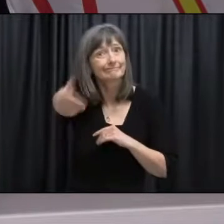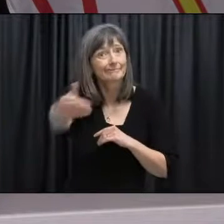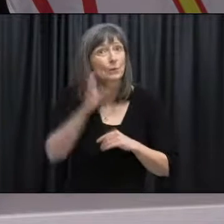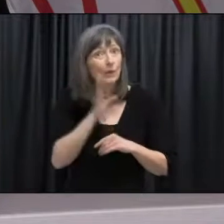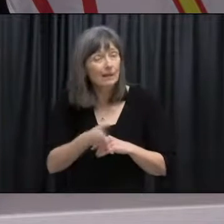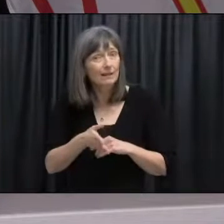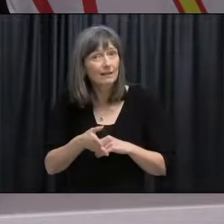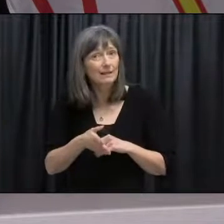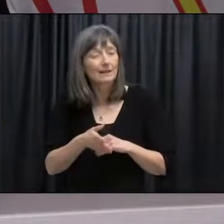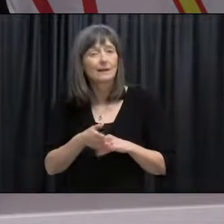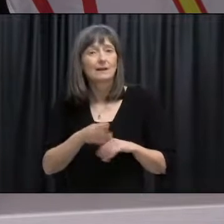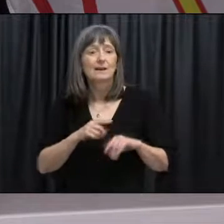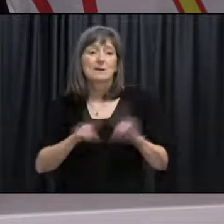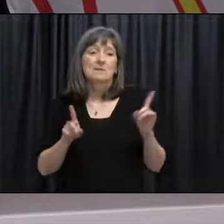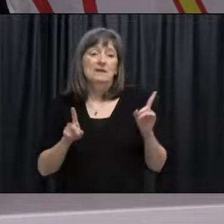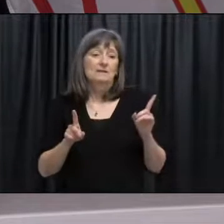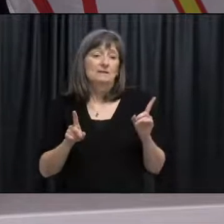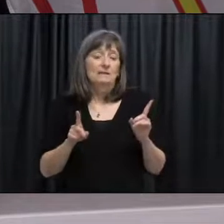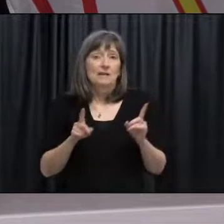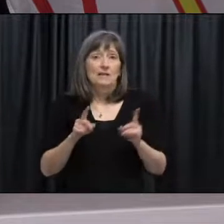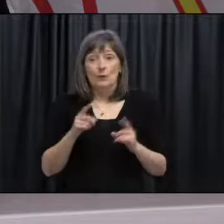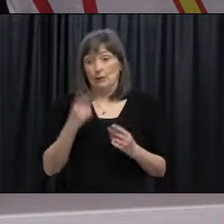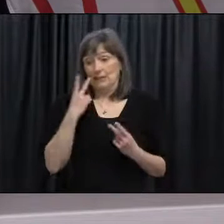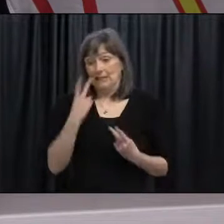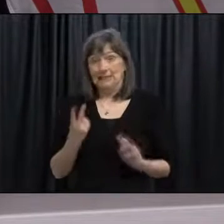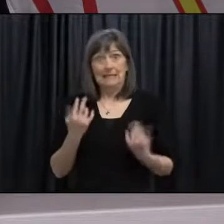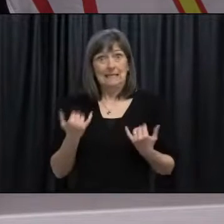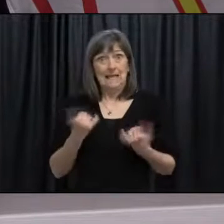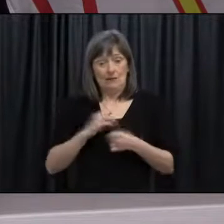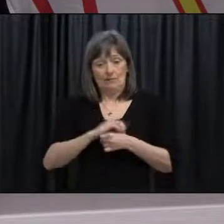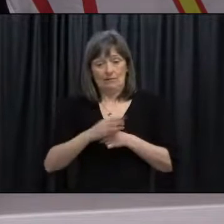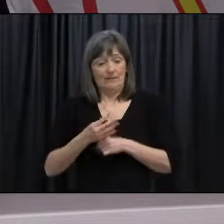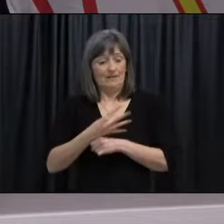is that, for the variant that we're seeing most